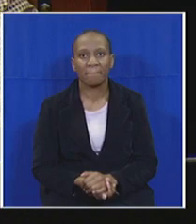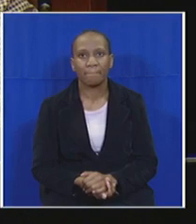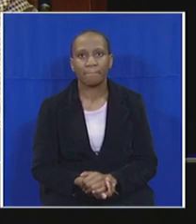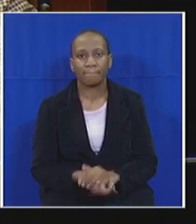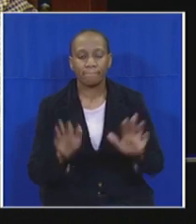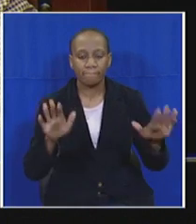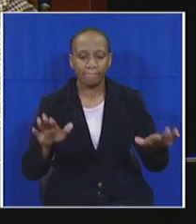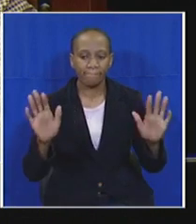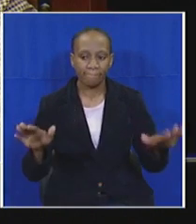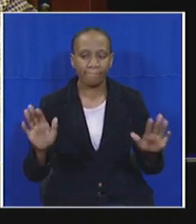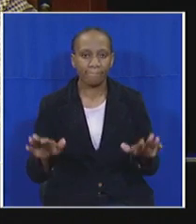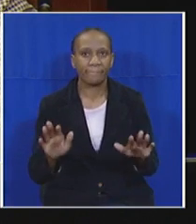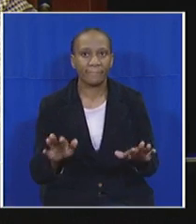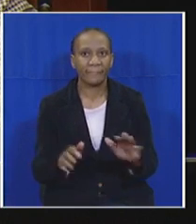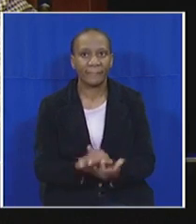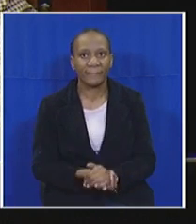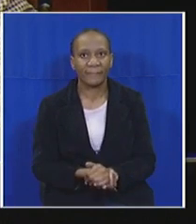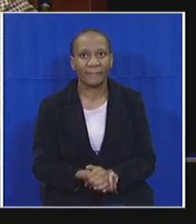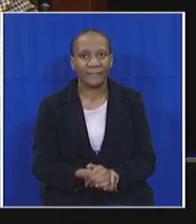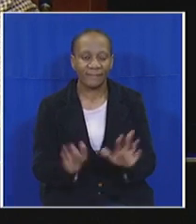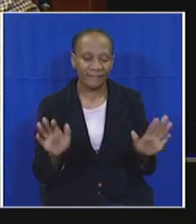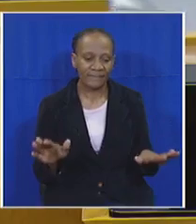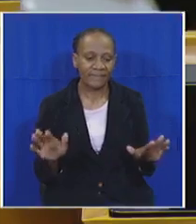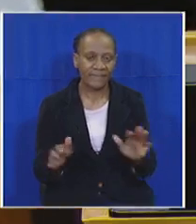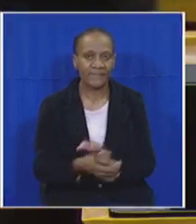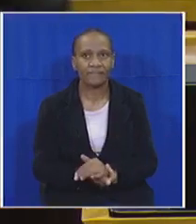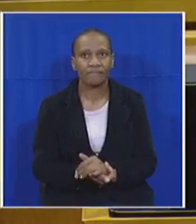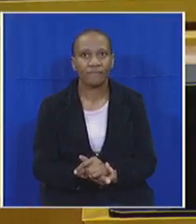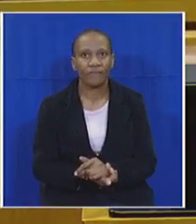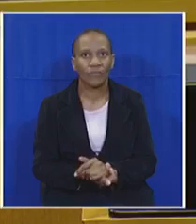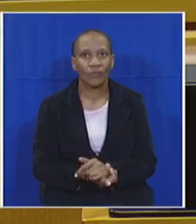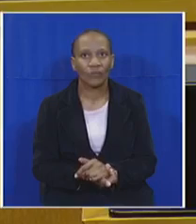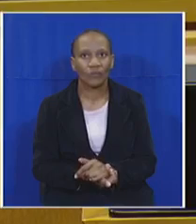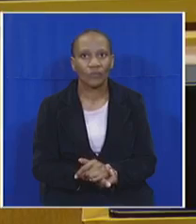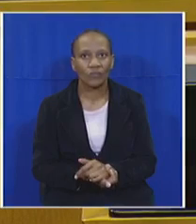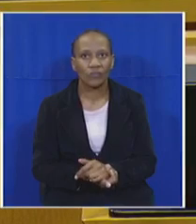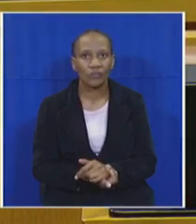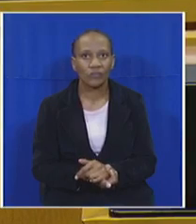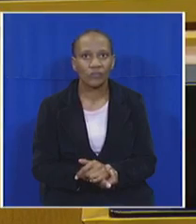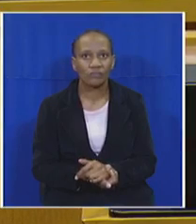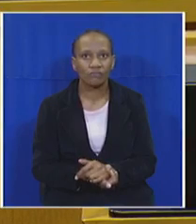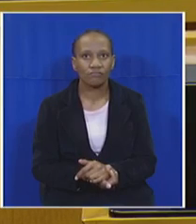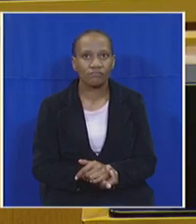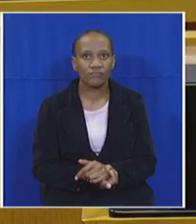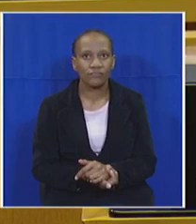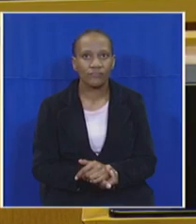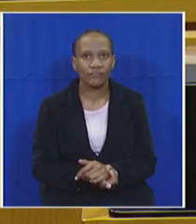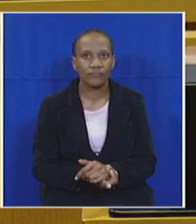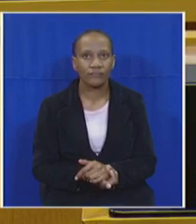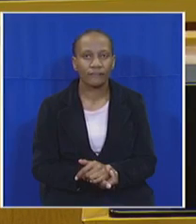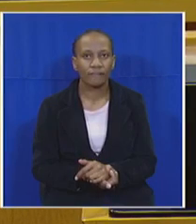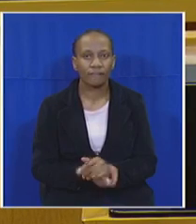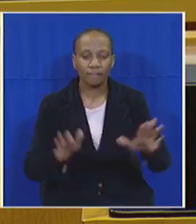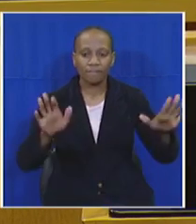Order, honorable members. You see, honorable Dirks order. Is so sore from the election whipping he got in Maritzburg that he's still going to come here and chunk.